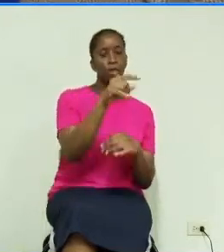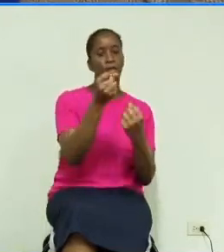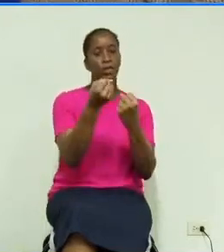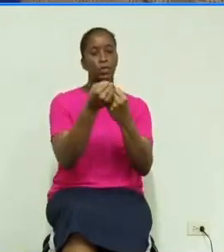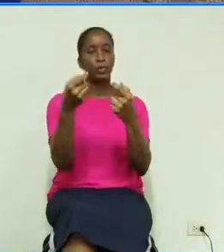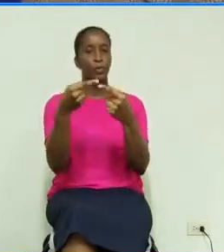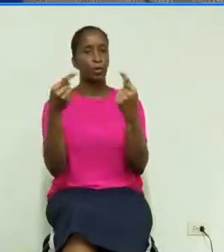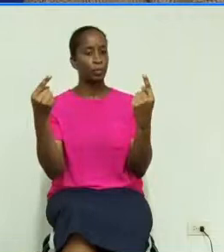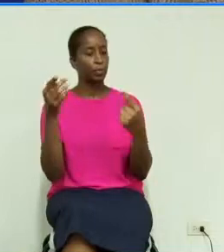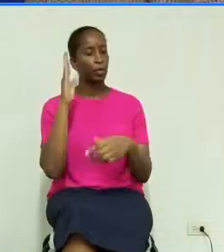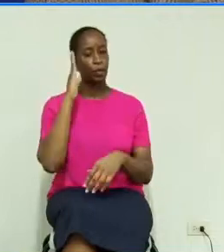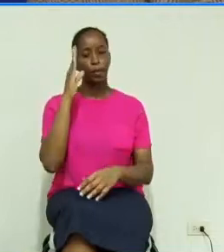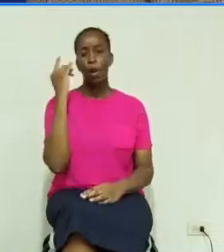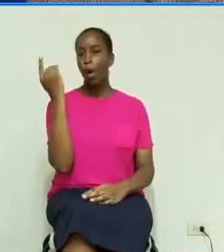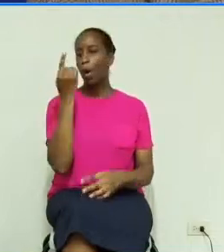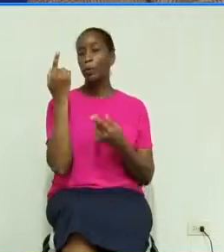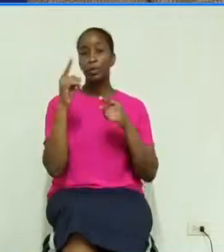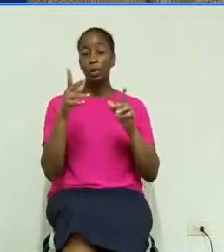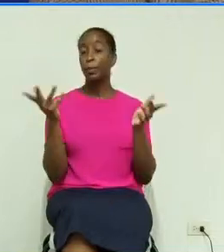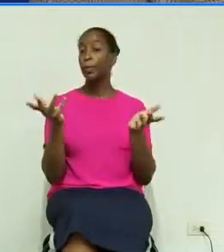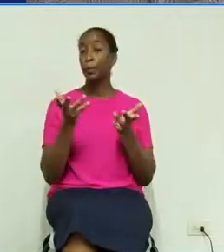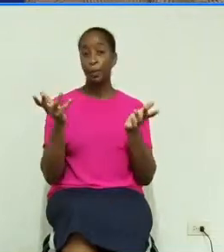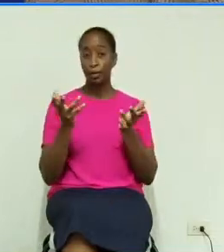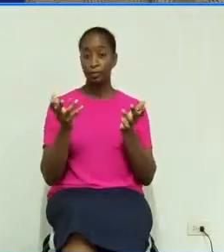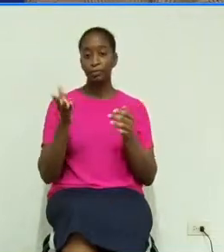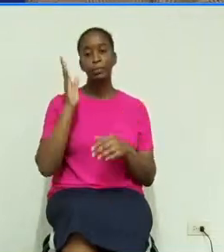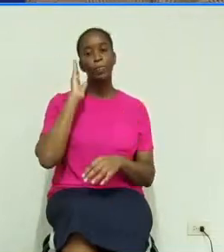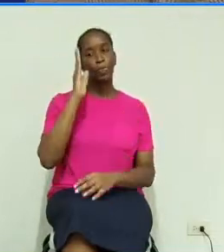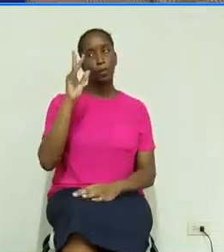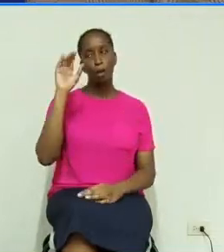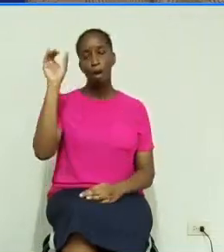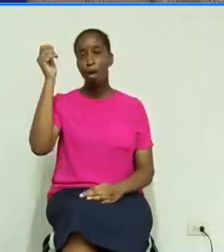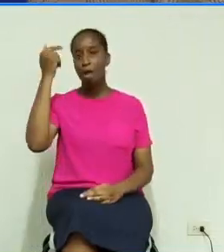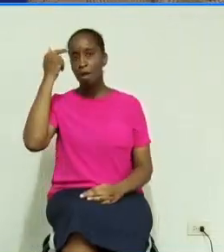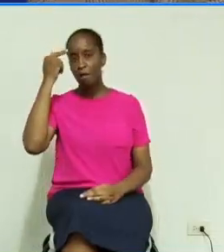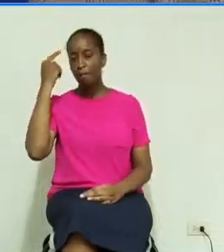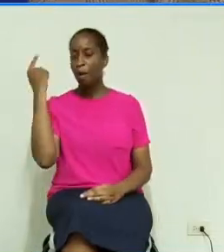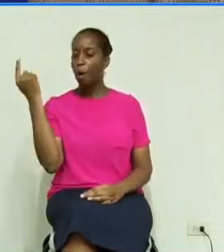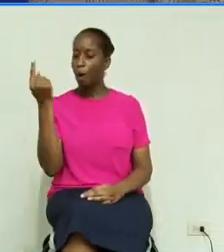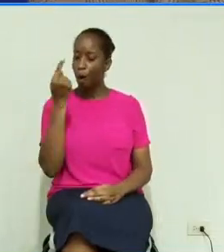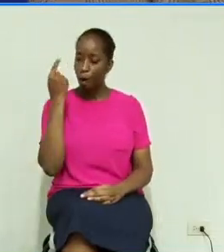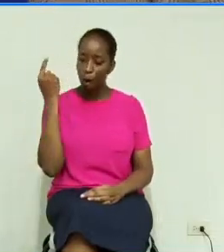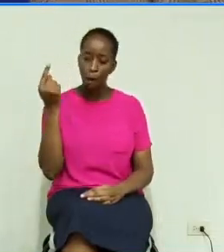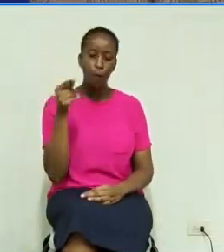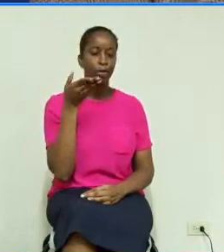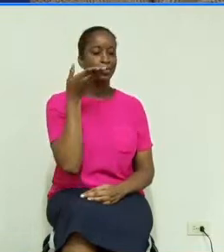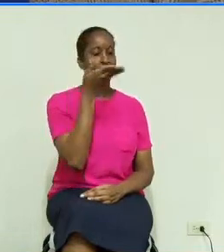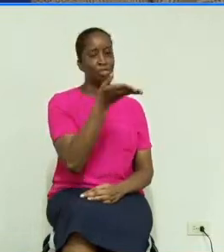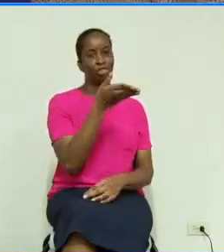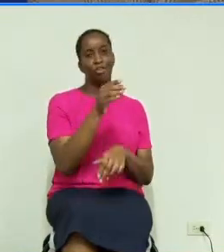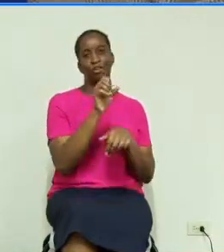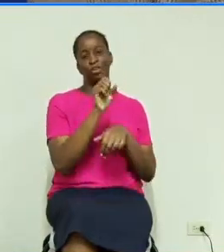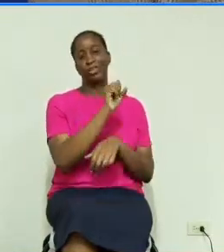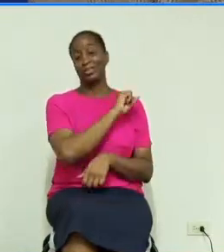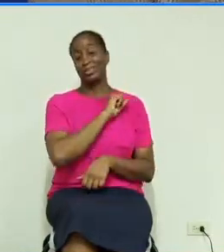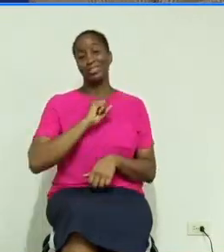want to suggest that it is foolhardy for any government to seek to establish